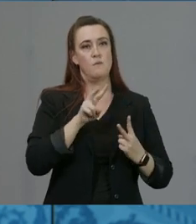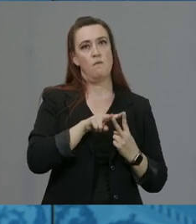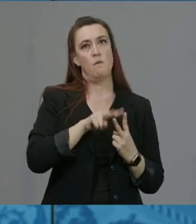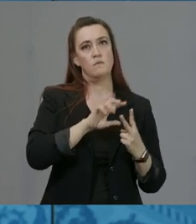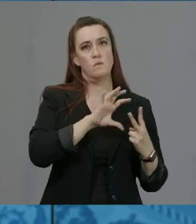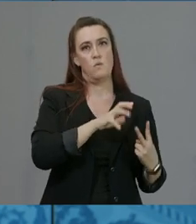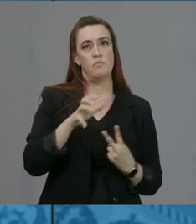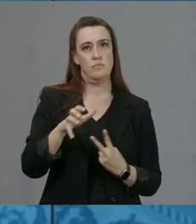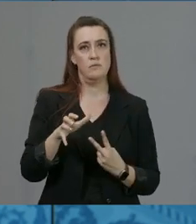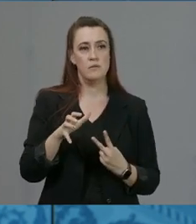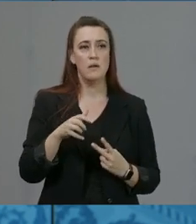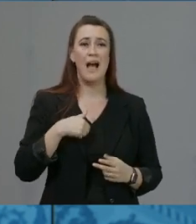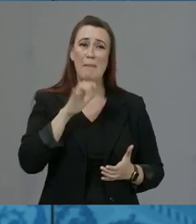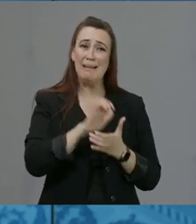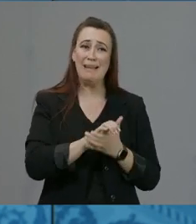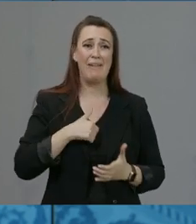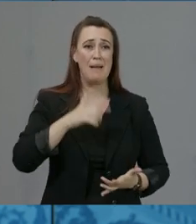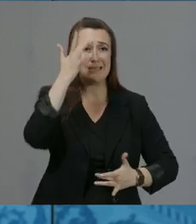be sick.